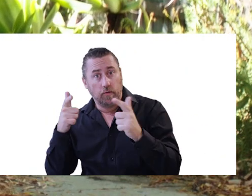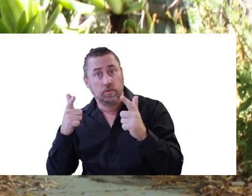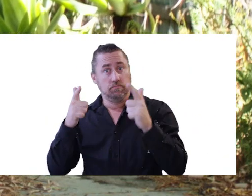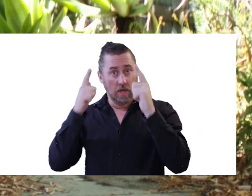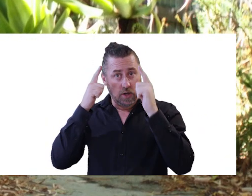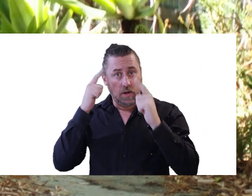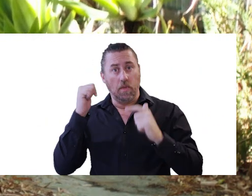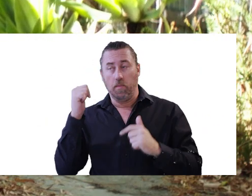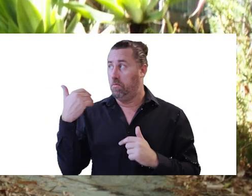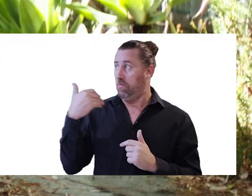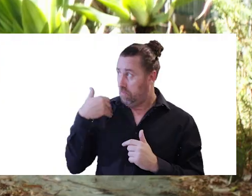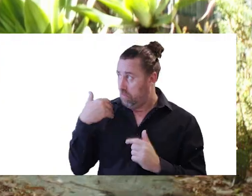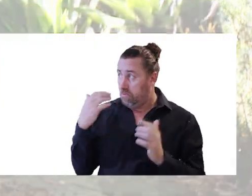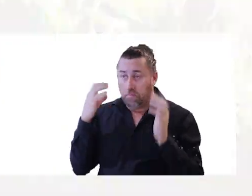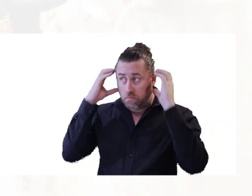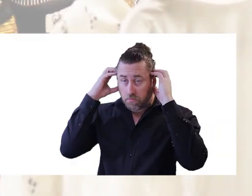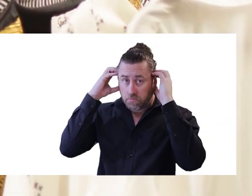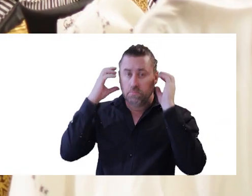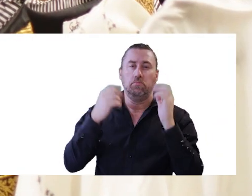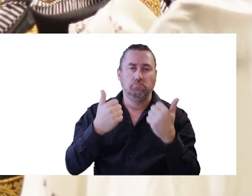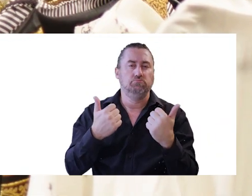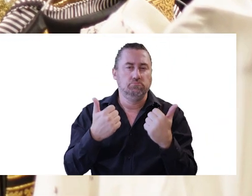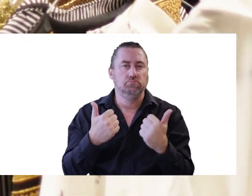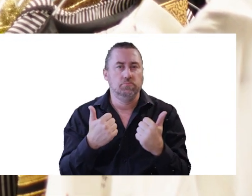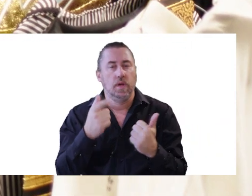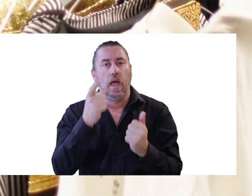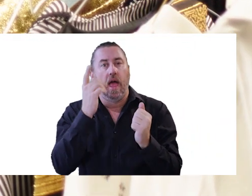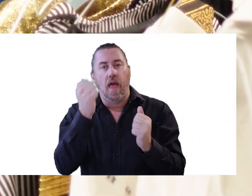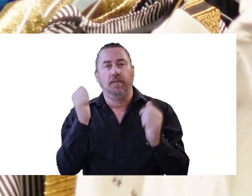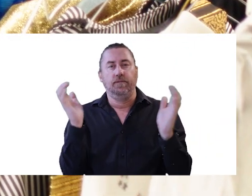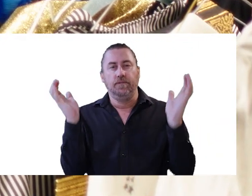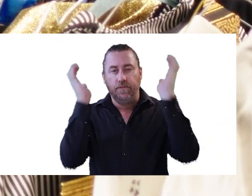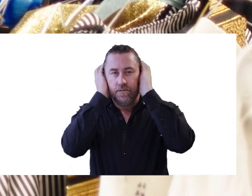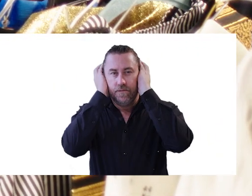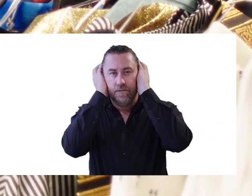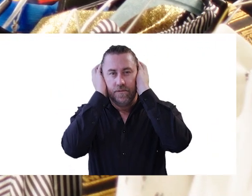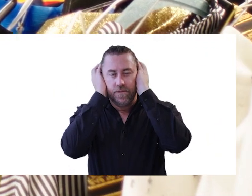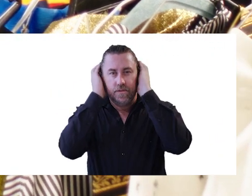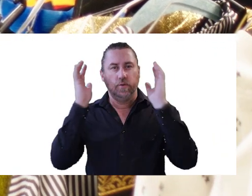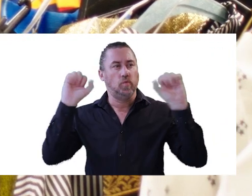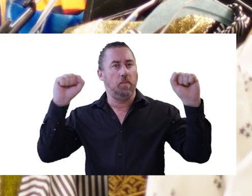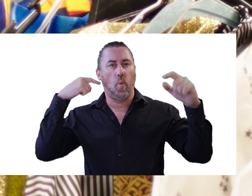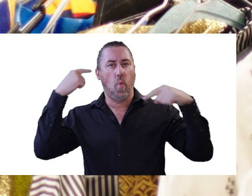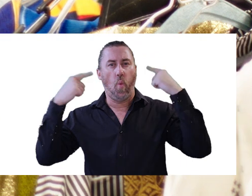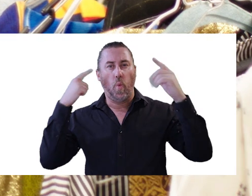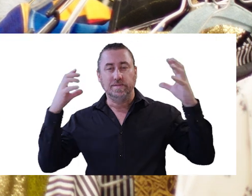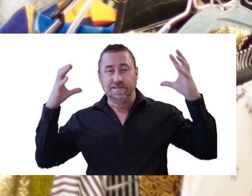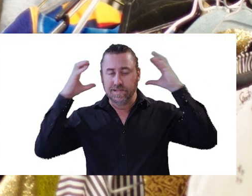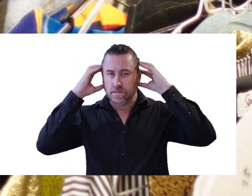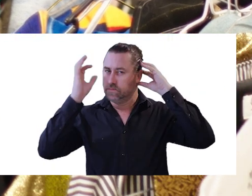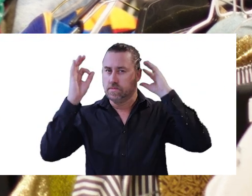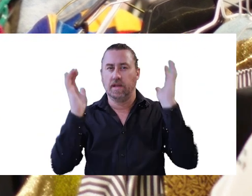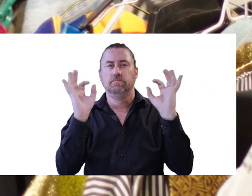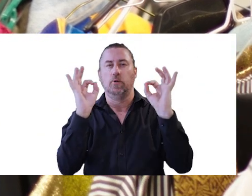manager might ask you to wear earmuffs. These are different to noise-cancelling headphones. You cannot wear noise-cancelling headphones